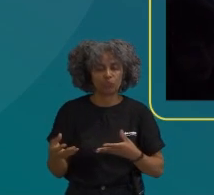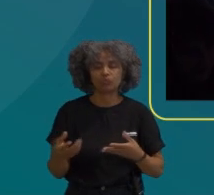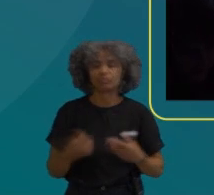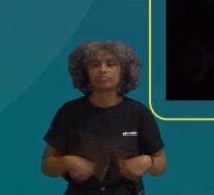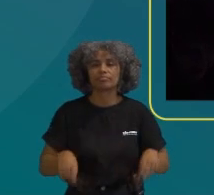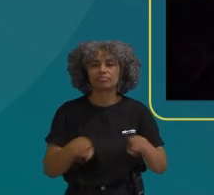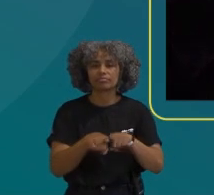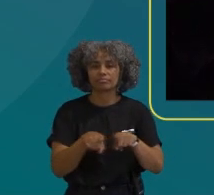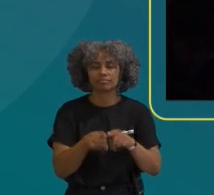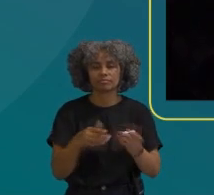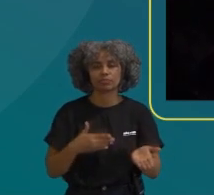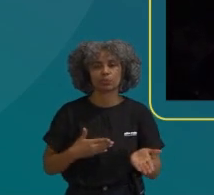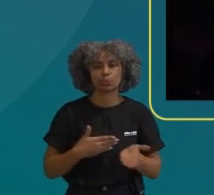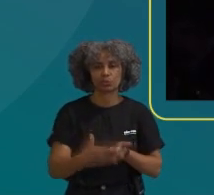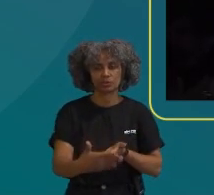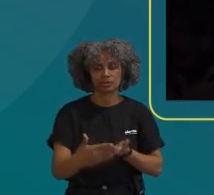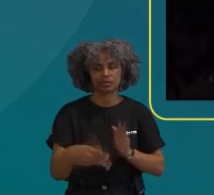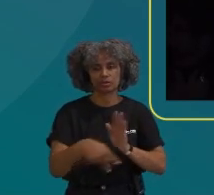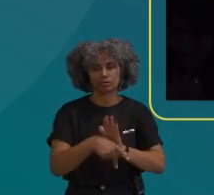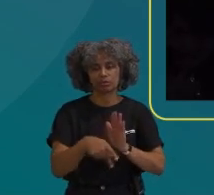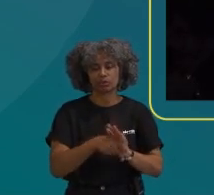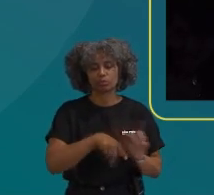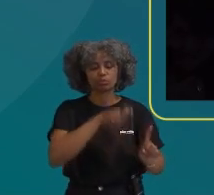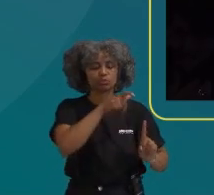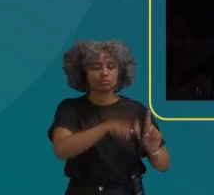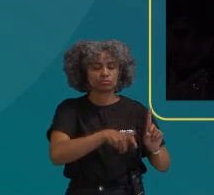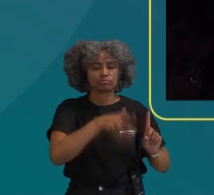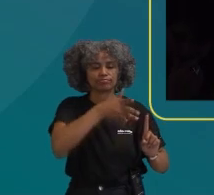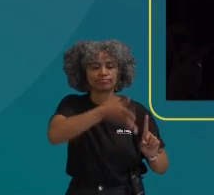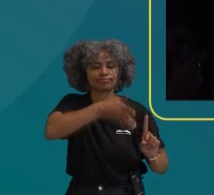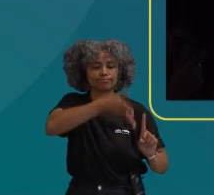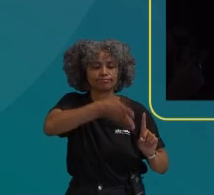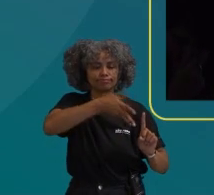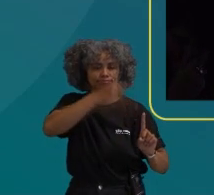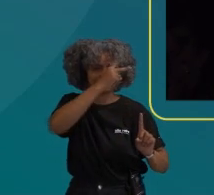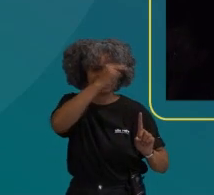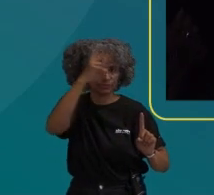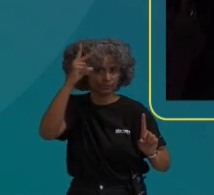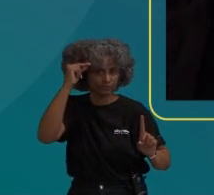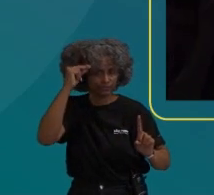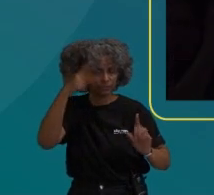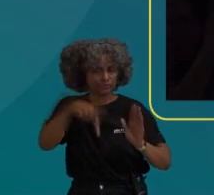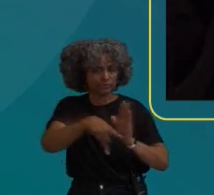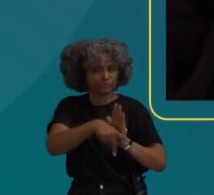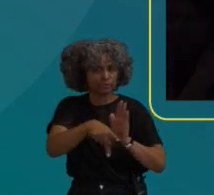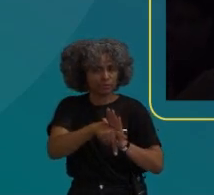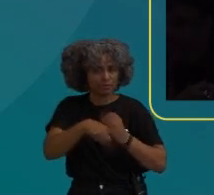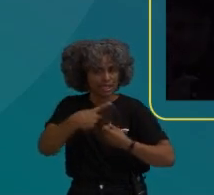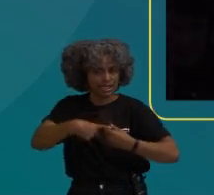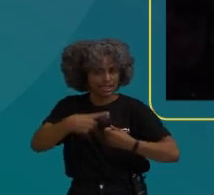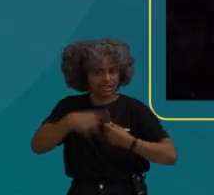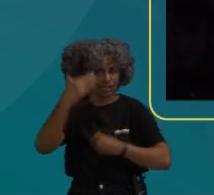Honorable Mayor Sang Jin Shin from Seongnam in South Korea. Please, you have the word.